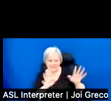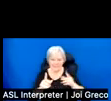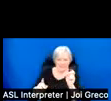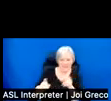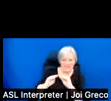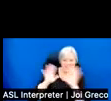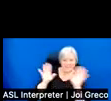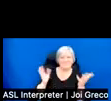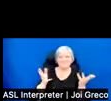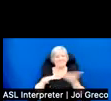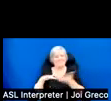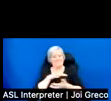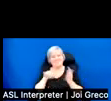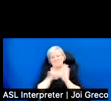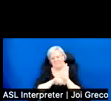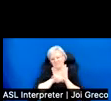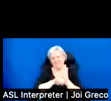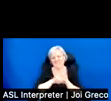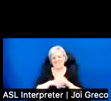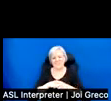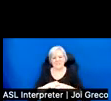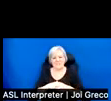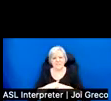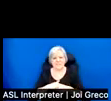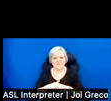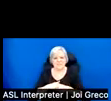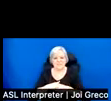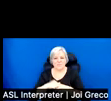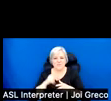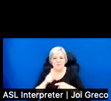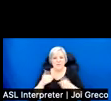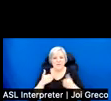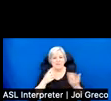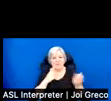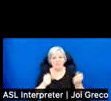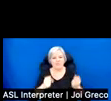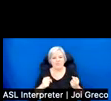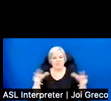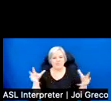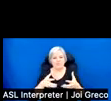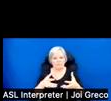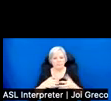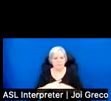more facilitators and fewer inhibitors were classified as having stronger collaboration.